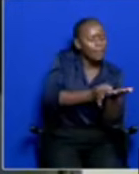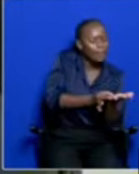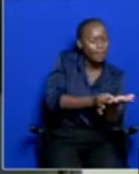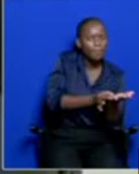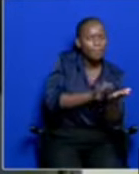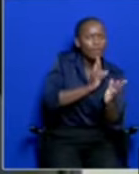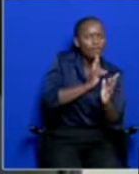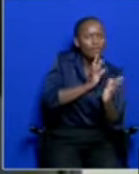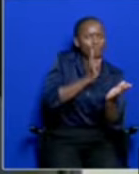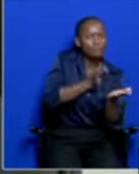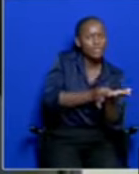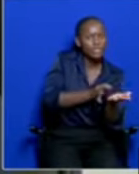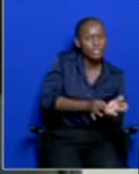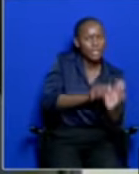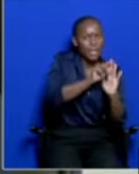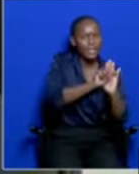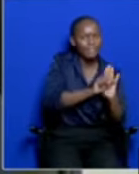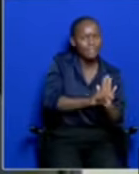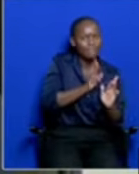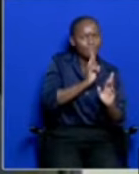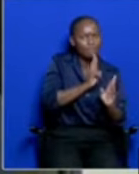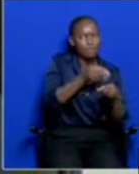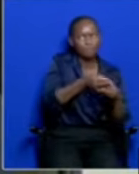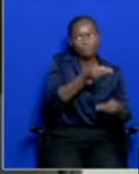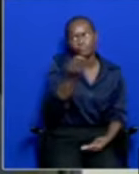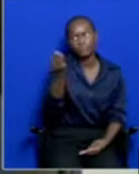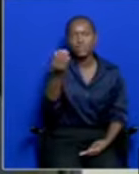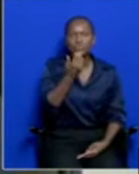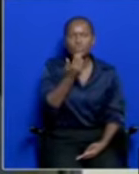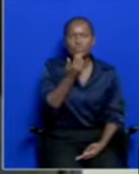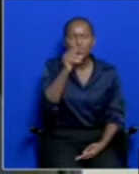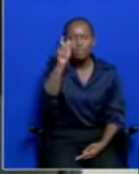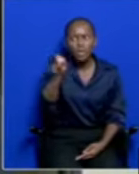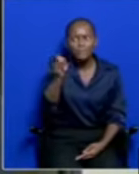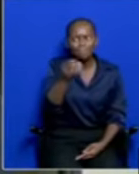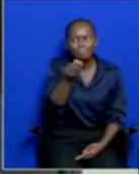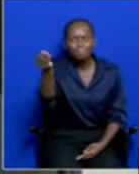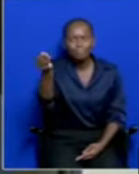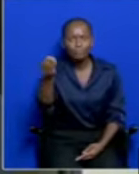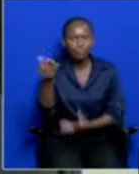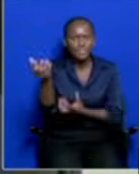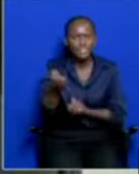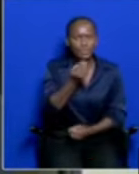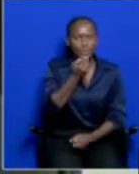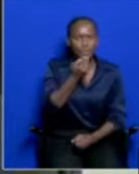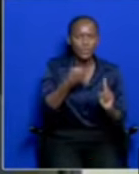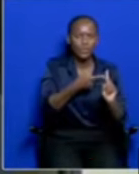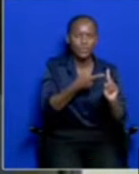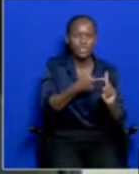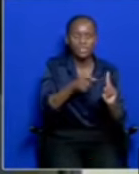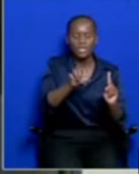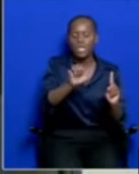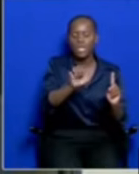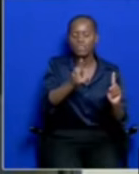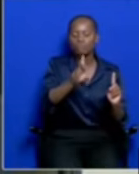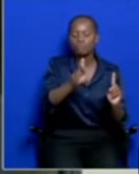Mr. Henny Erasmus and Binel Mutsipe, they are the longest serving member in that unit.